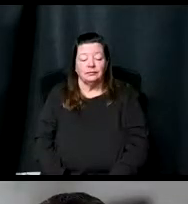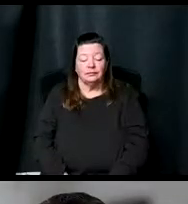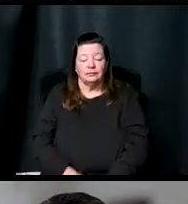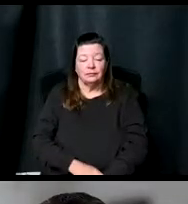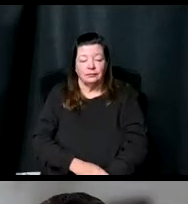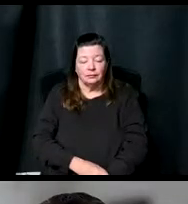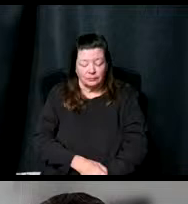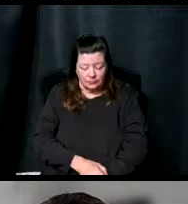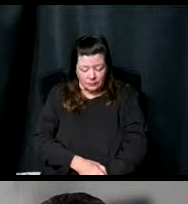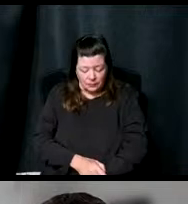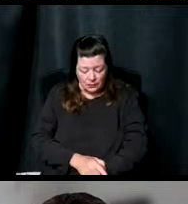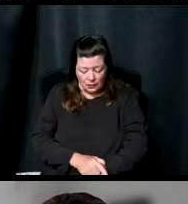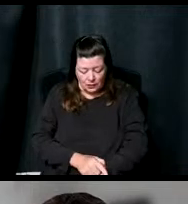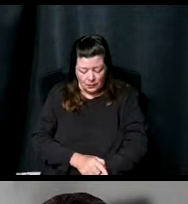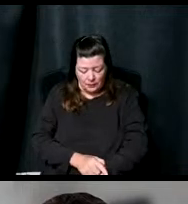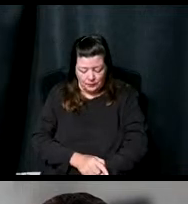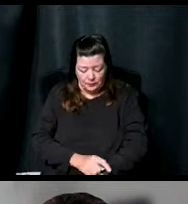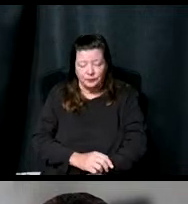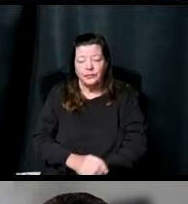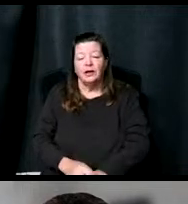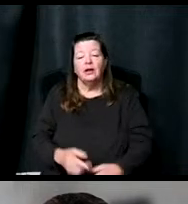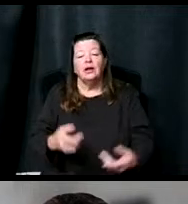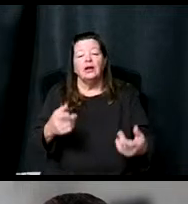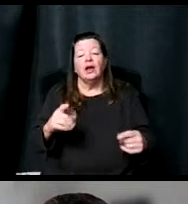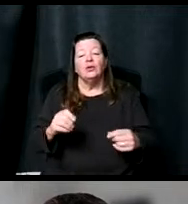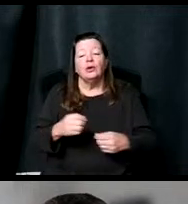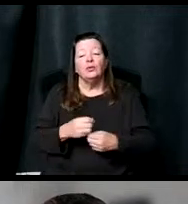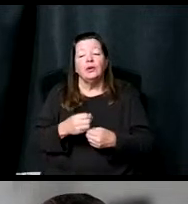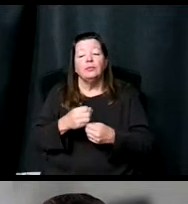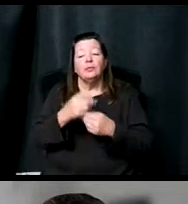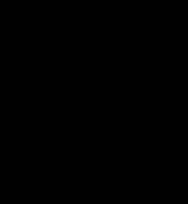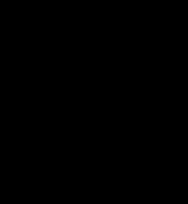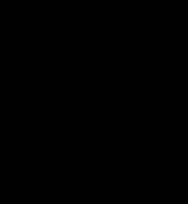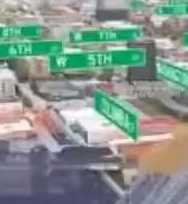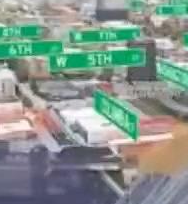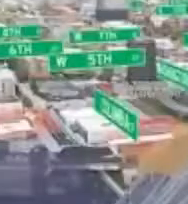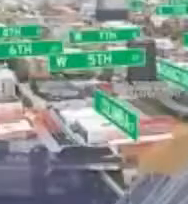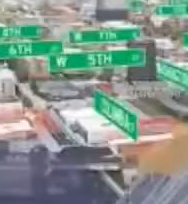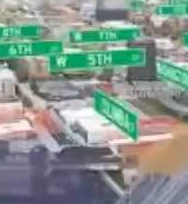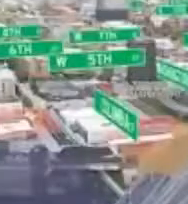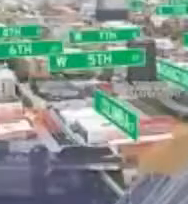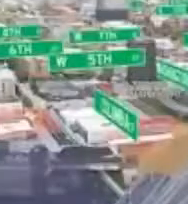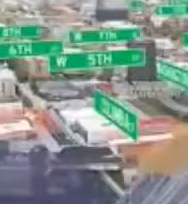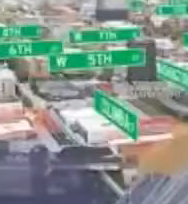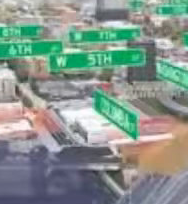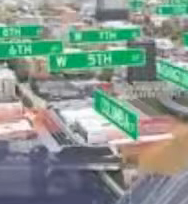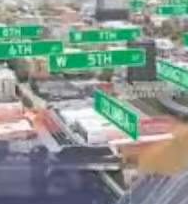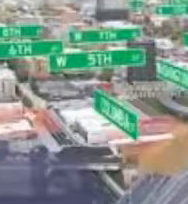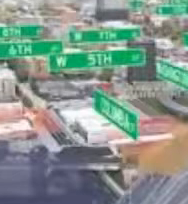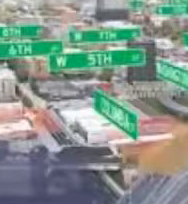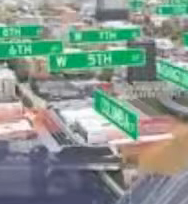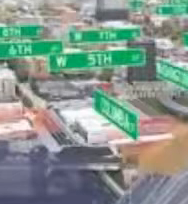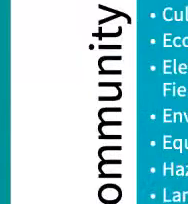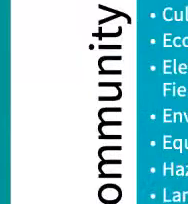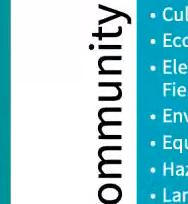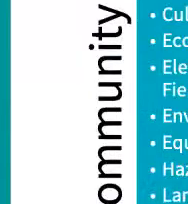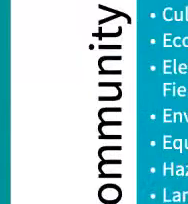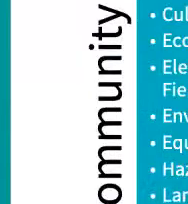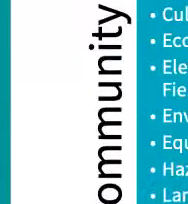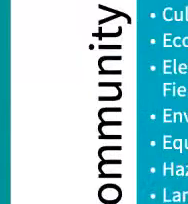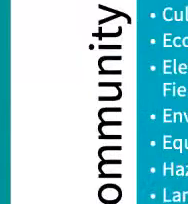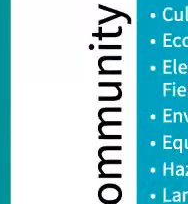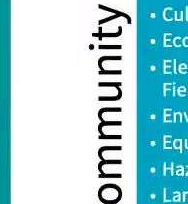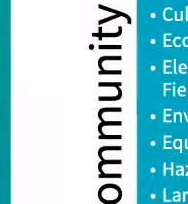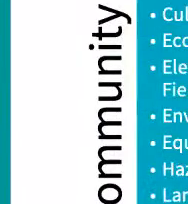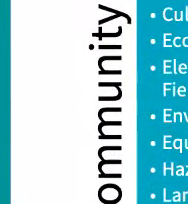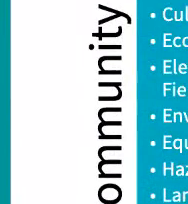And as we pull up the next slide, so the next task I've got here is to help